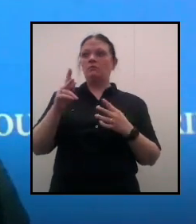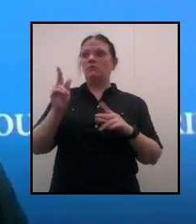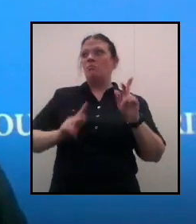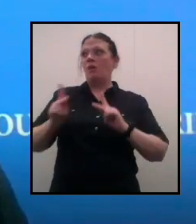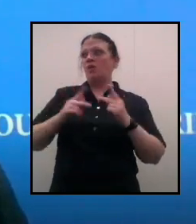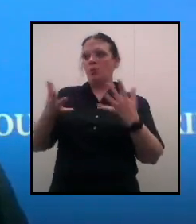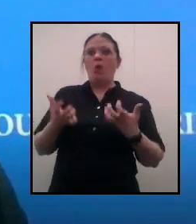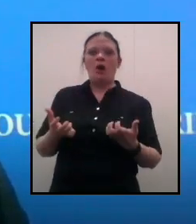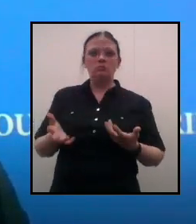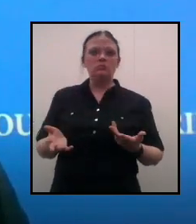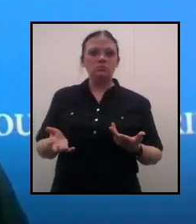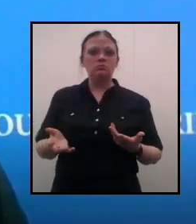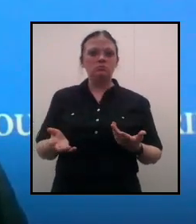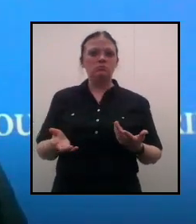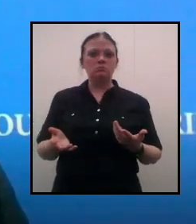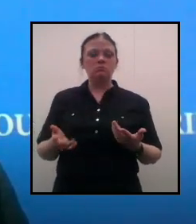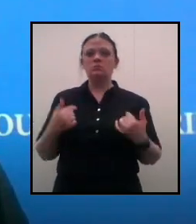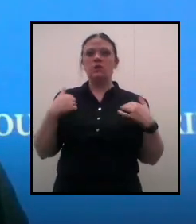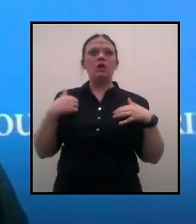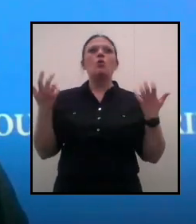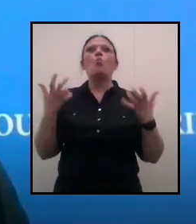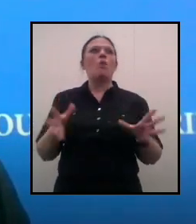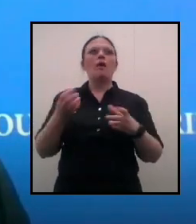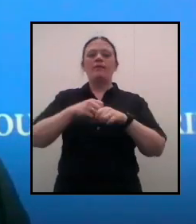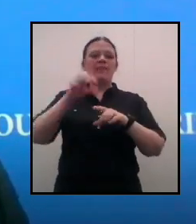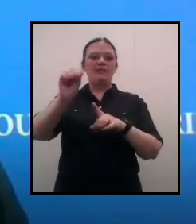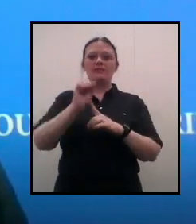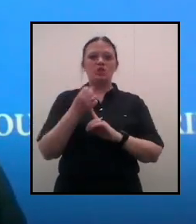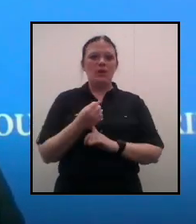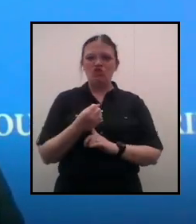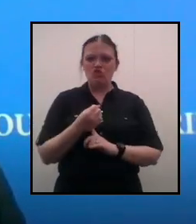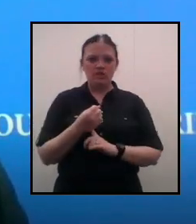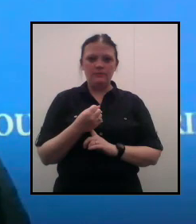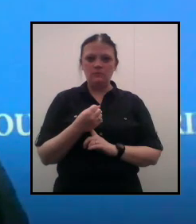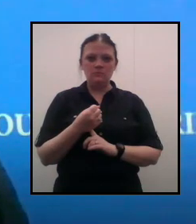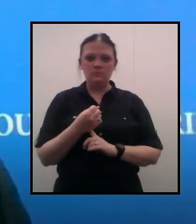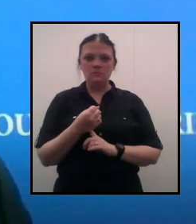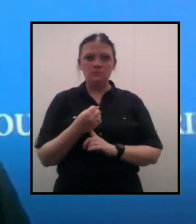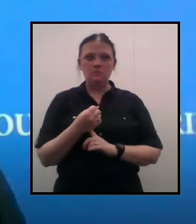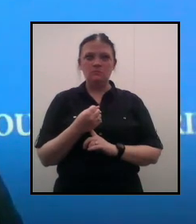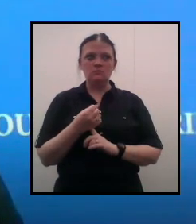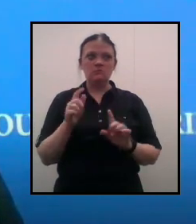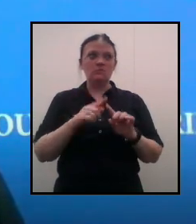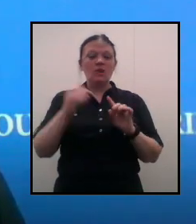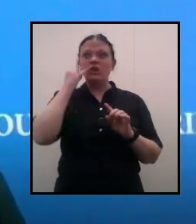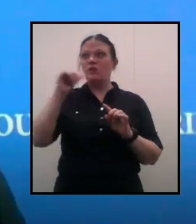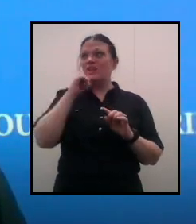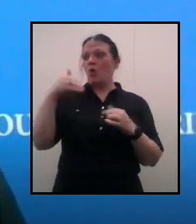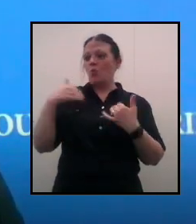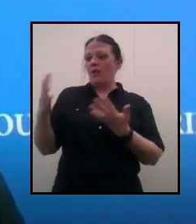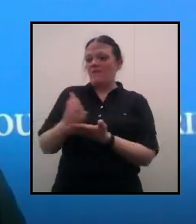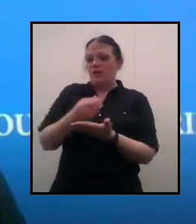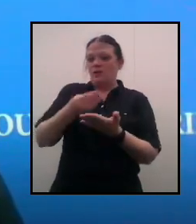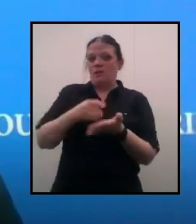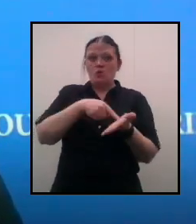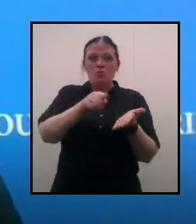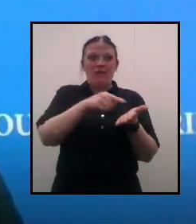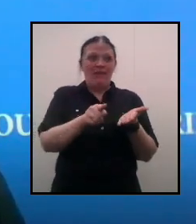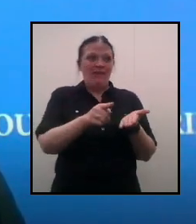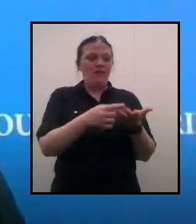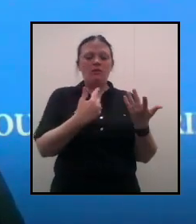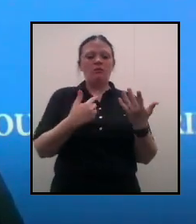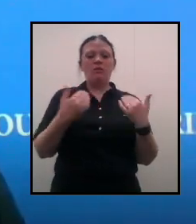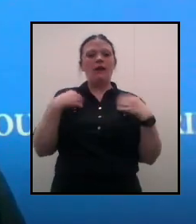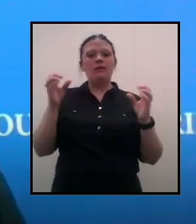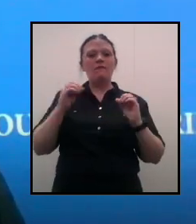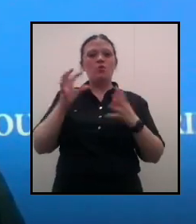normally want. And I do not want to get in that situation, but if we're not having the revenues to pay for our expenses, I have no choice but